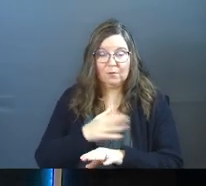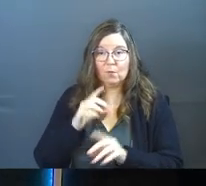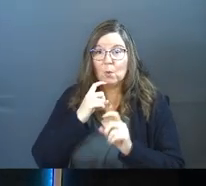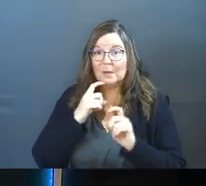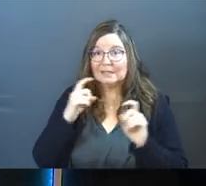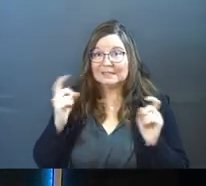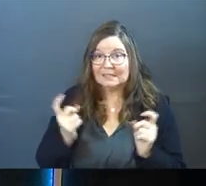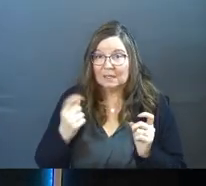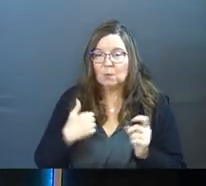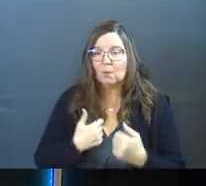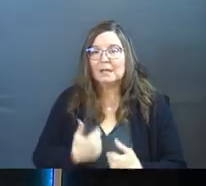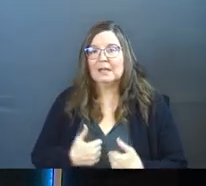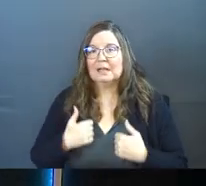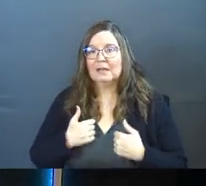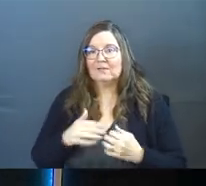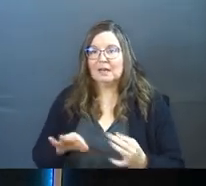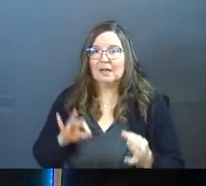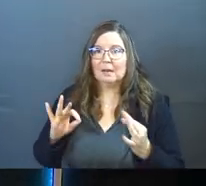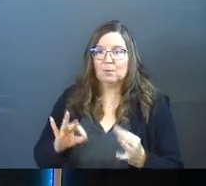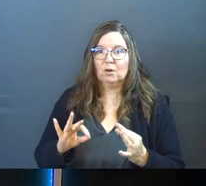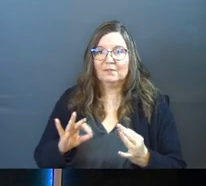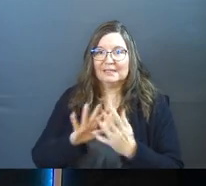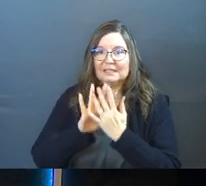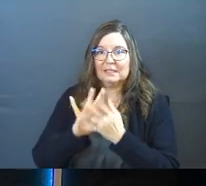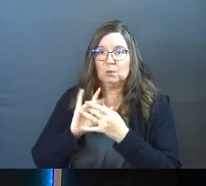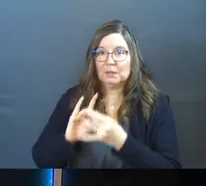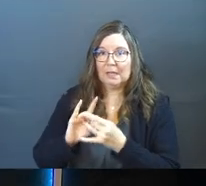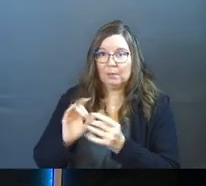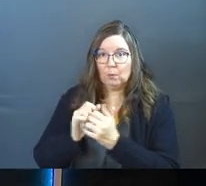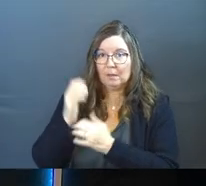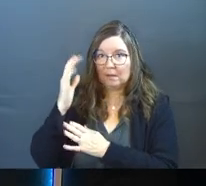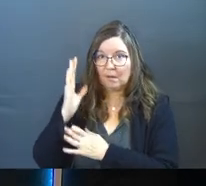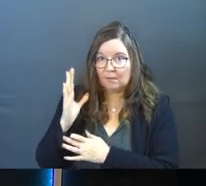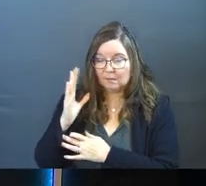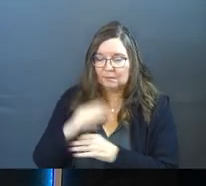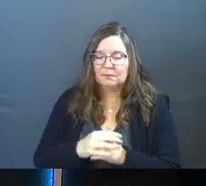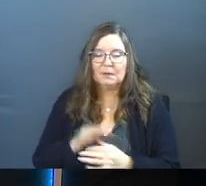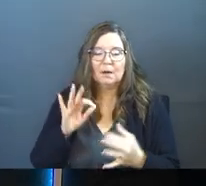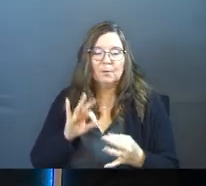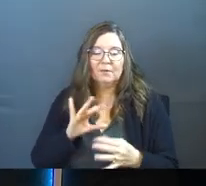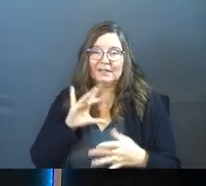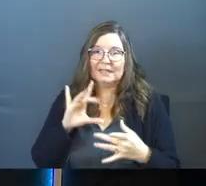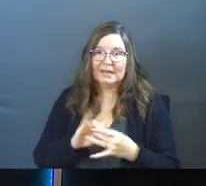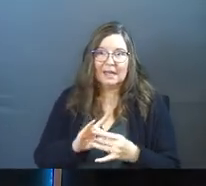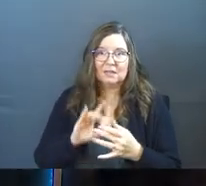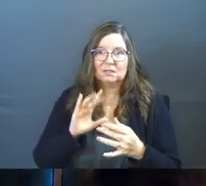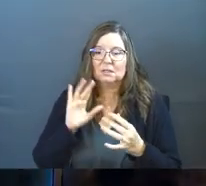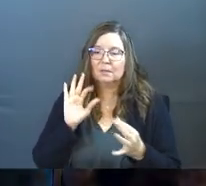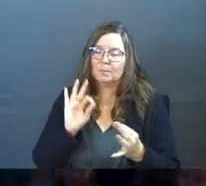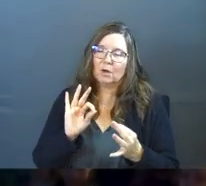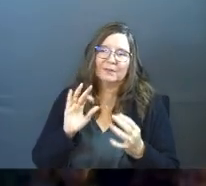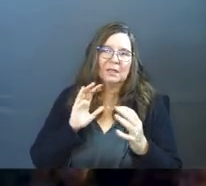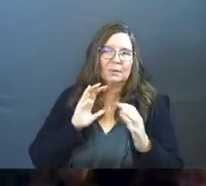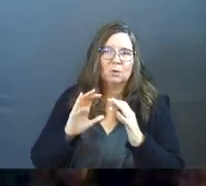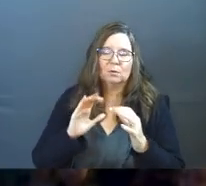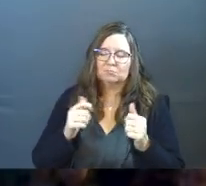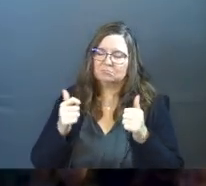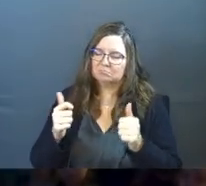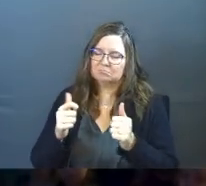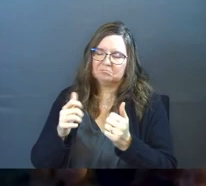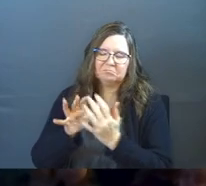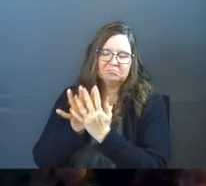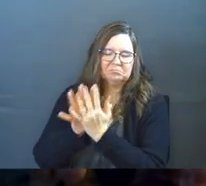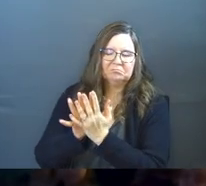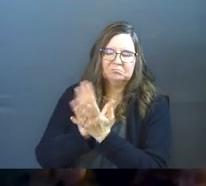sin, we lived in a perfect, intimate relationship with God. Perfect connection, perfect communication. We were right there,